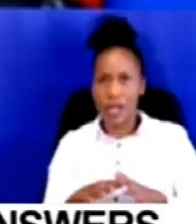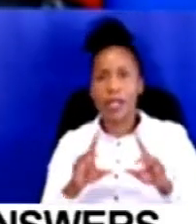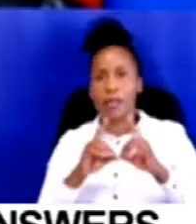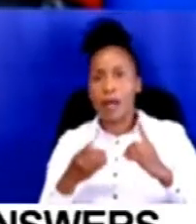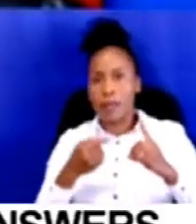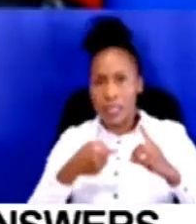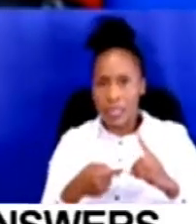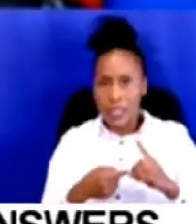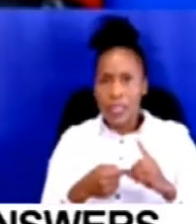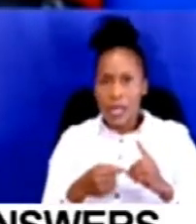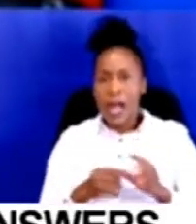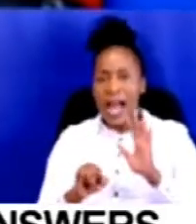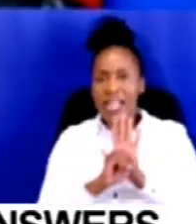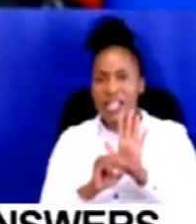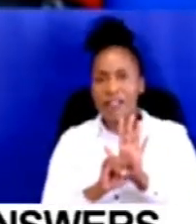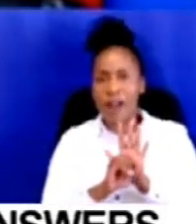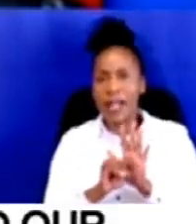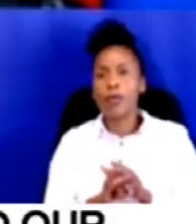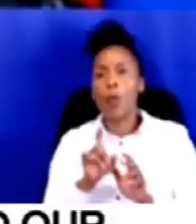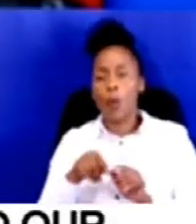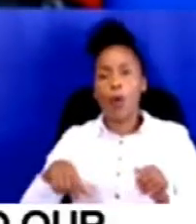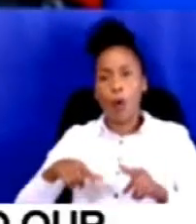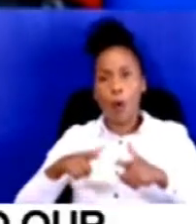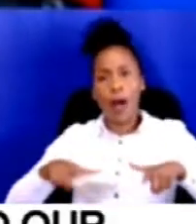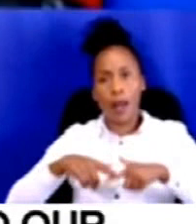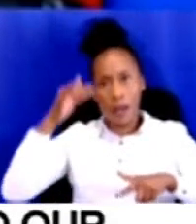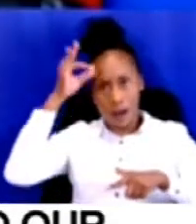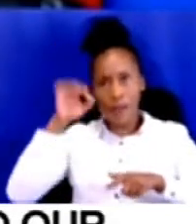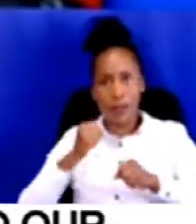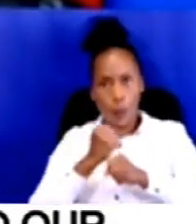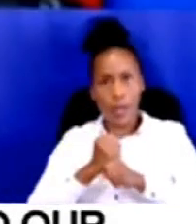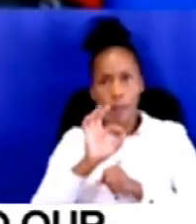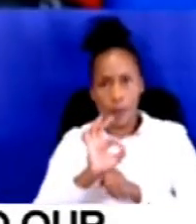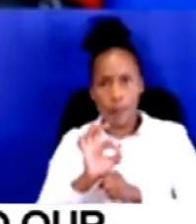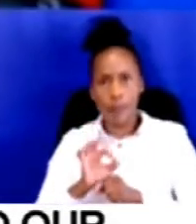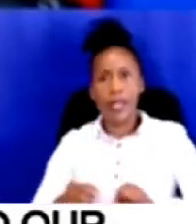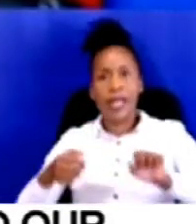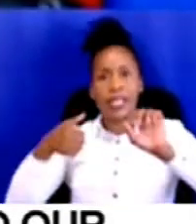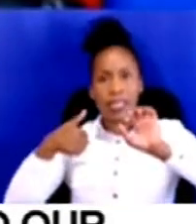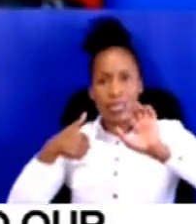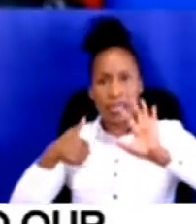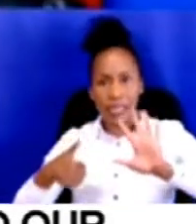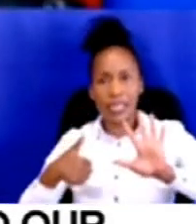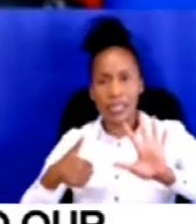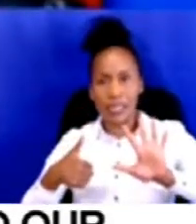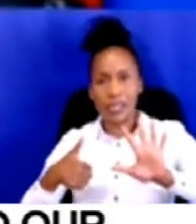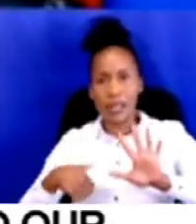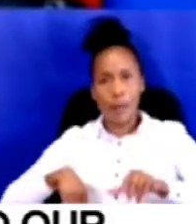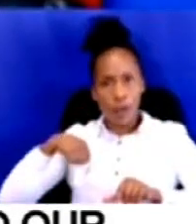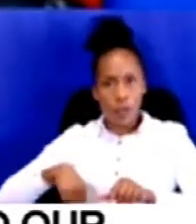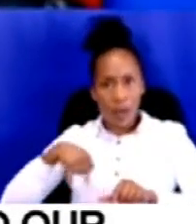through the 2021 State of Local Government Report 64 municipalities